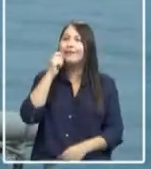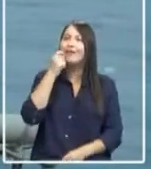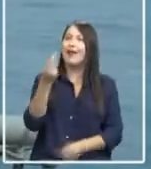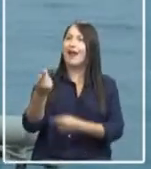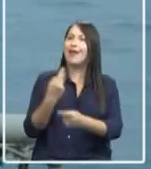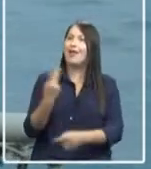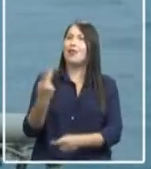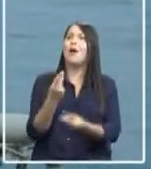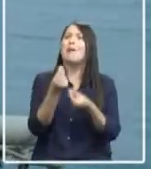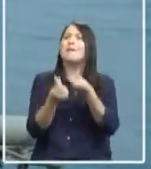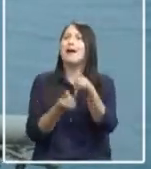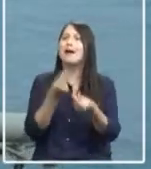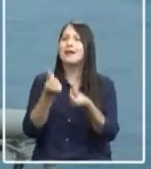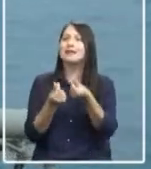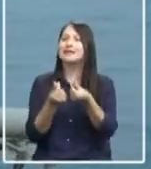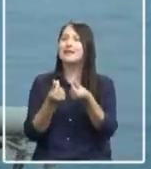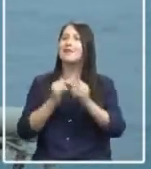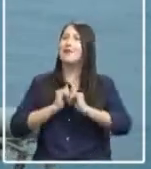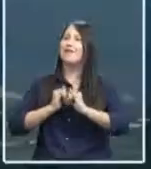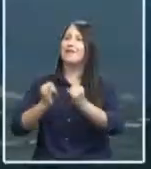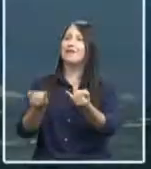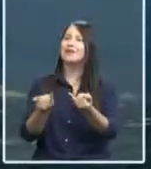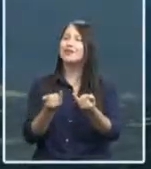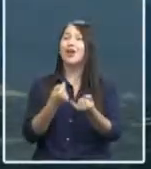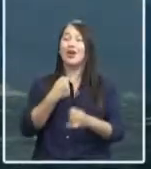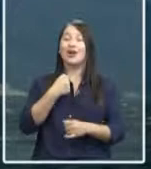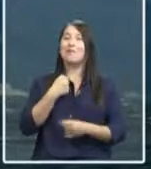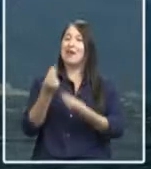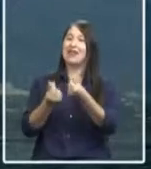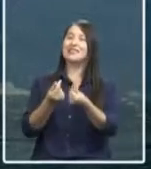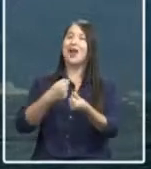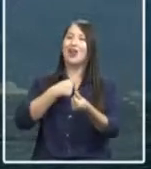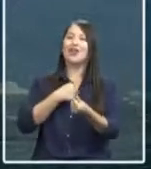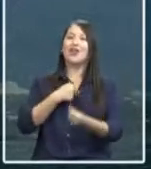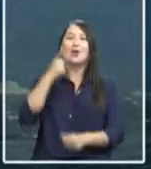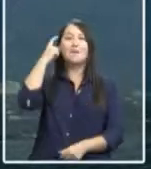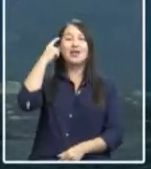and informing to how I think about the world.